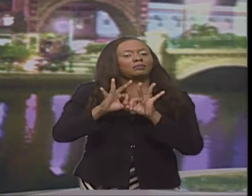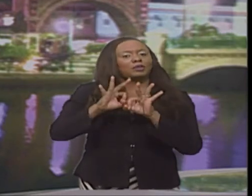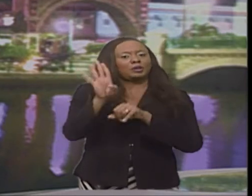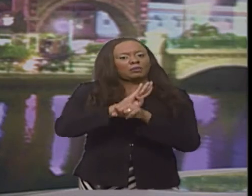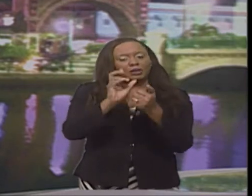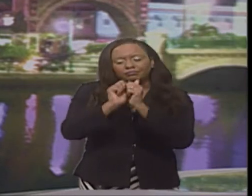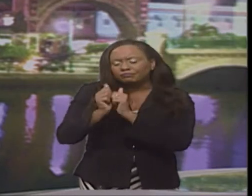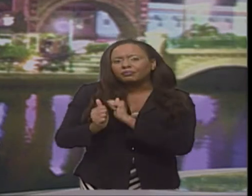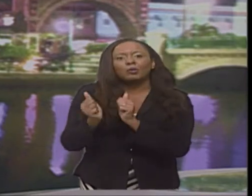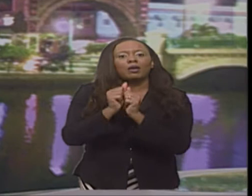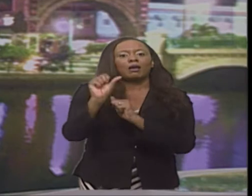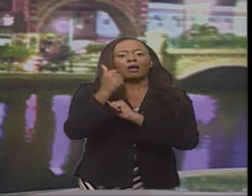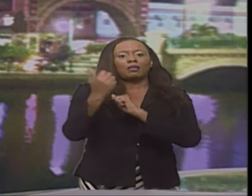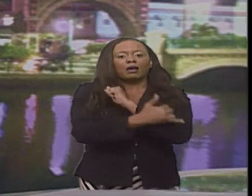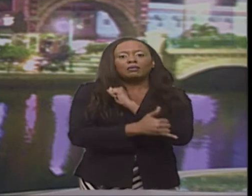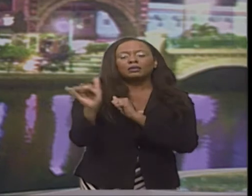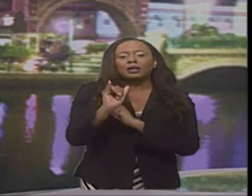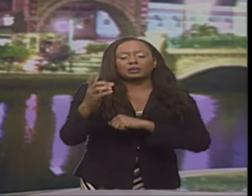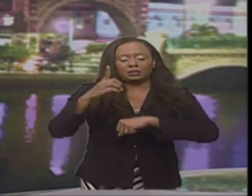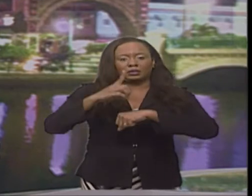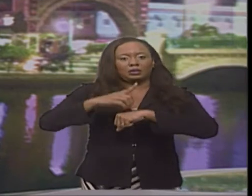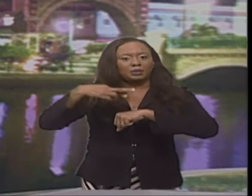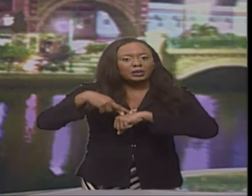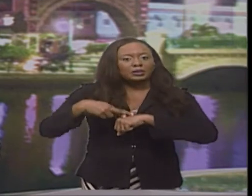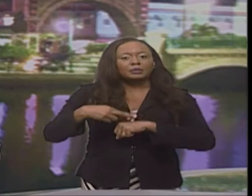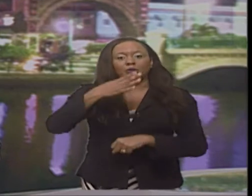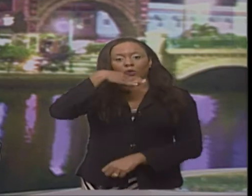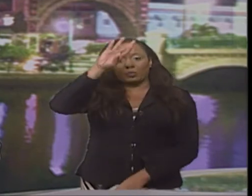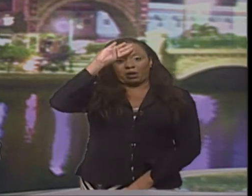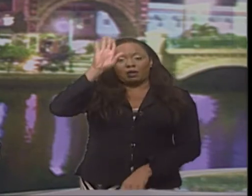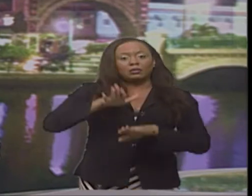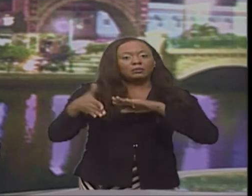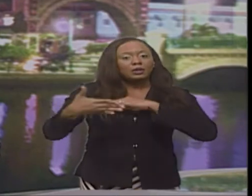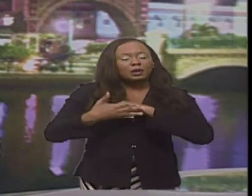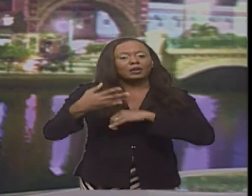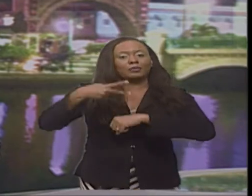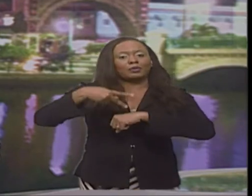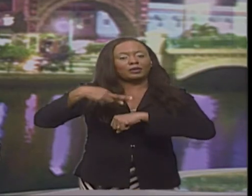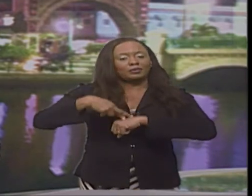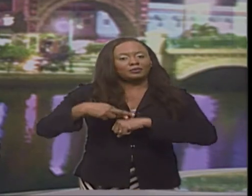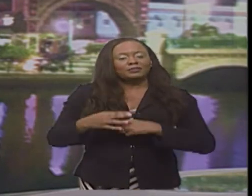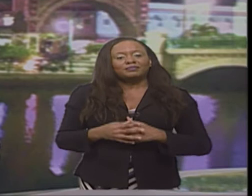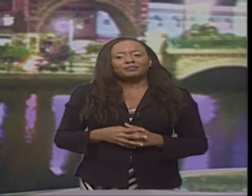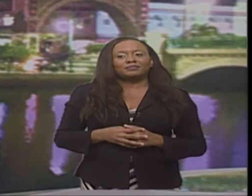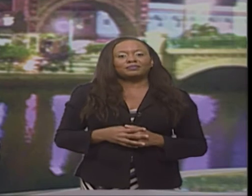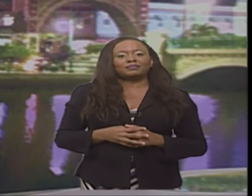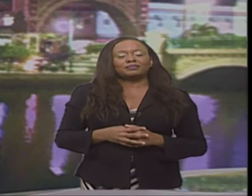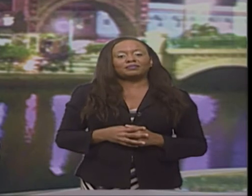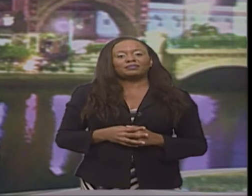with hotels in countries such as the Dominican Republic, Cuba, Jamaica, and Puerto Rico.